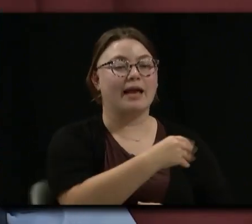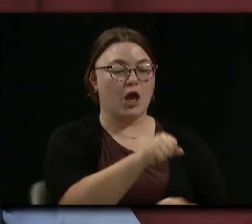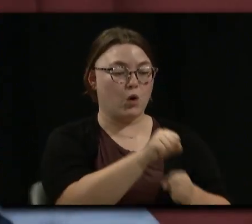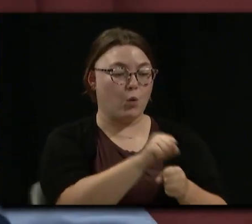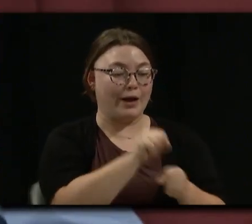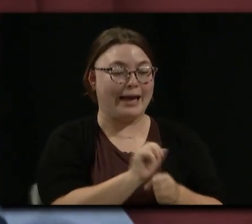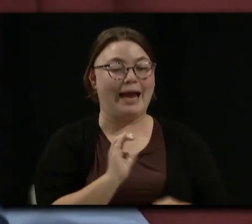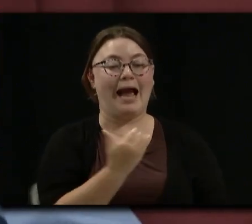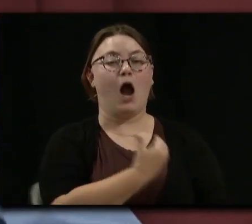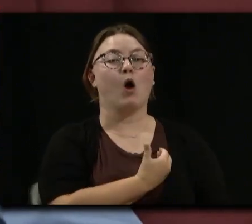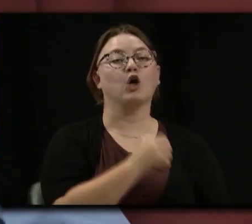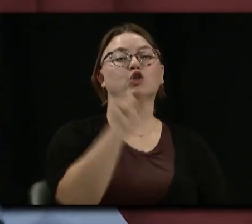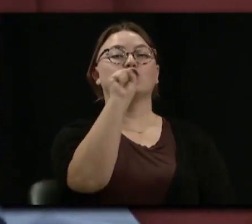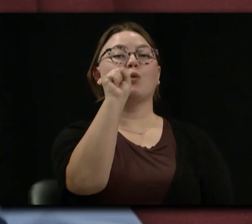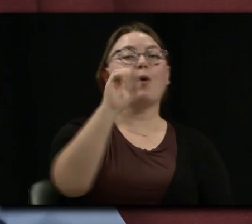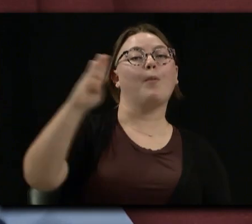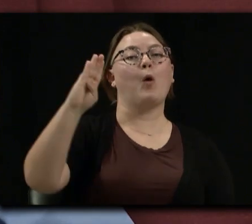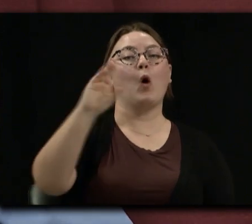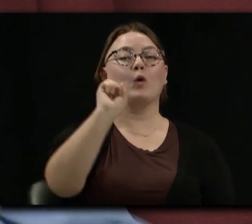Super Bowl. We've